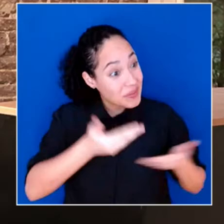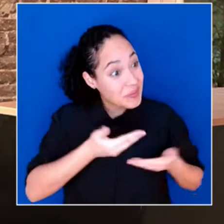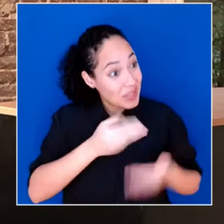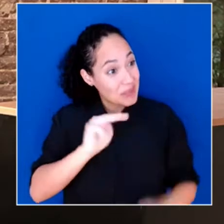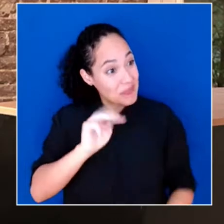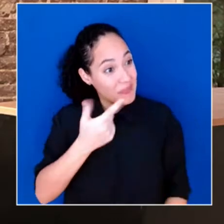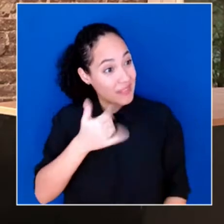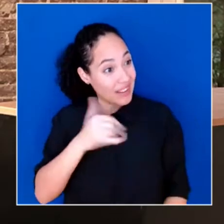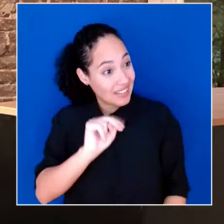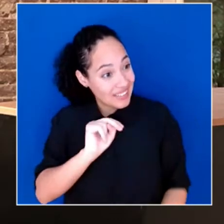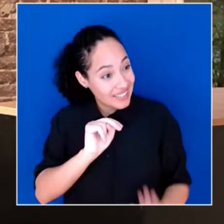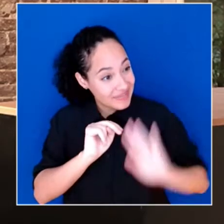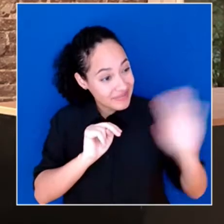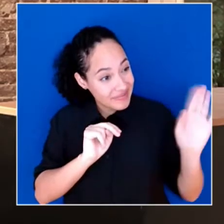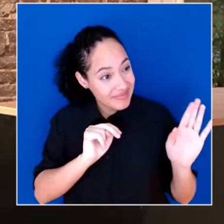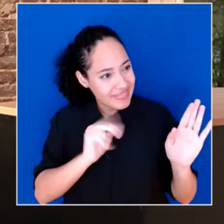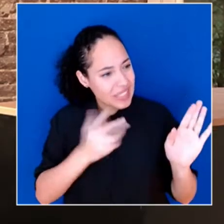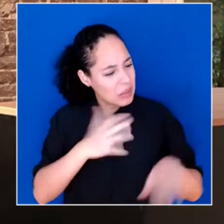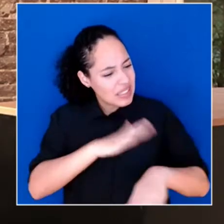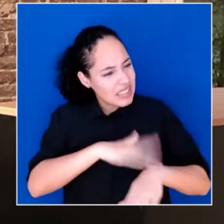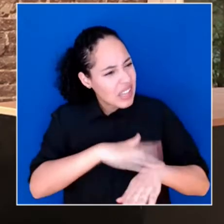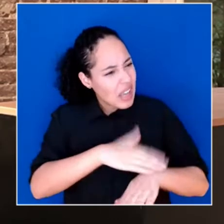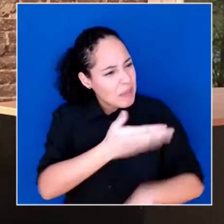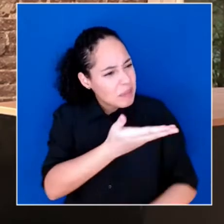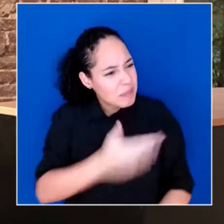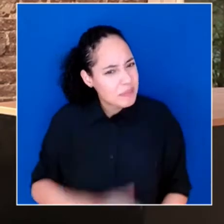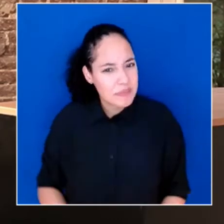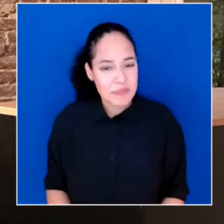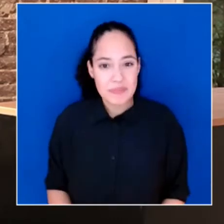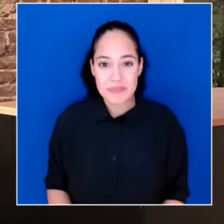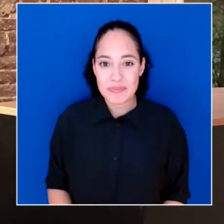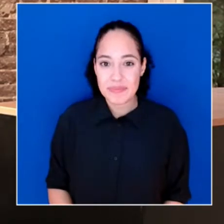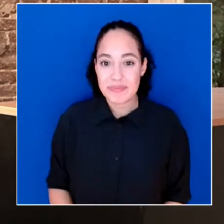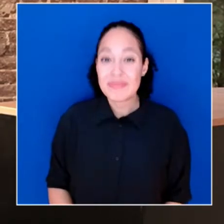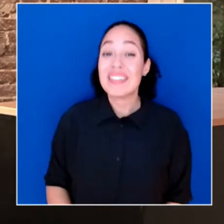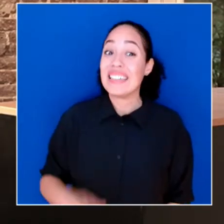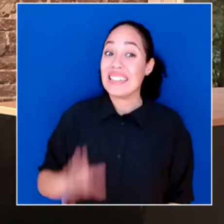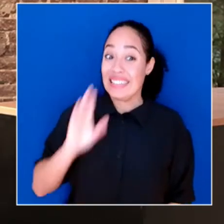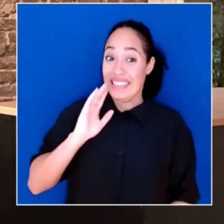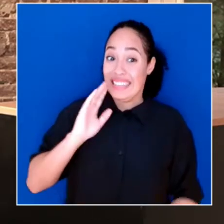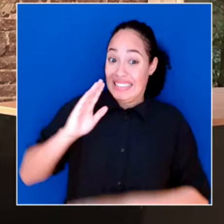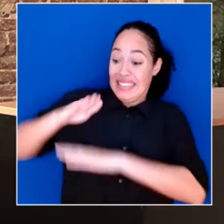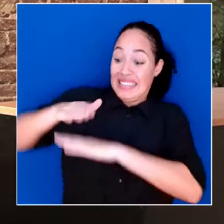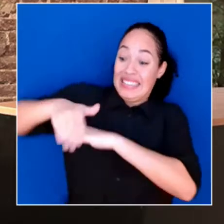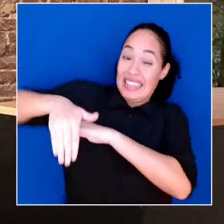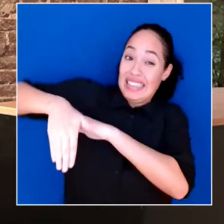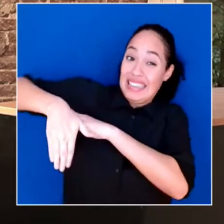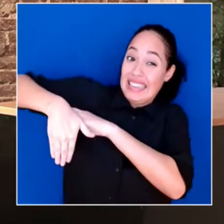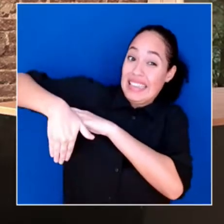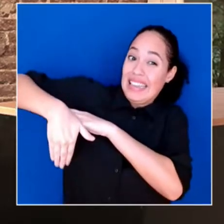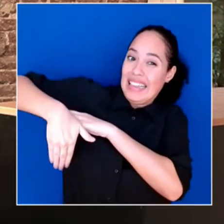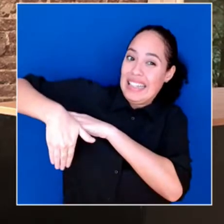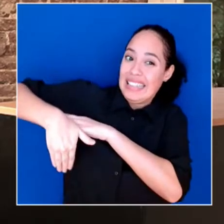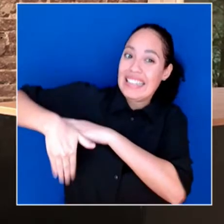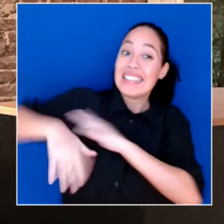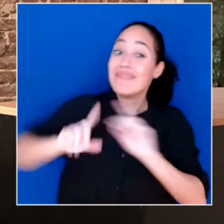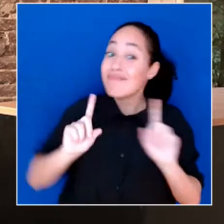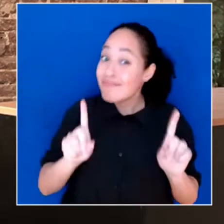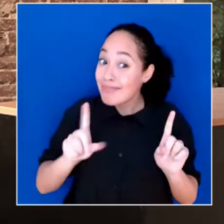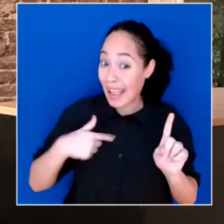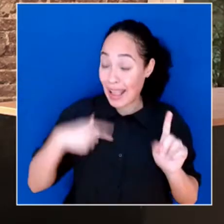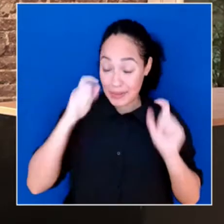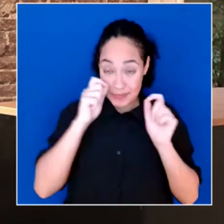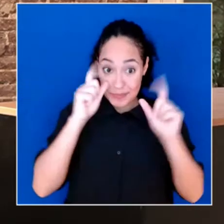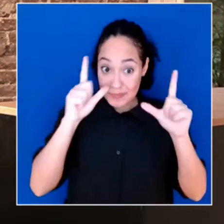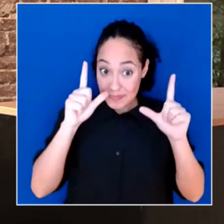it early or is it late? It's just past midnight, but I was willing to stay up because I love this topic. Awesome.